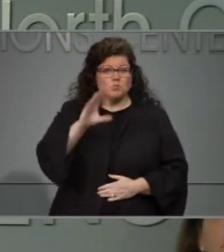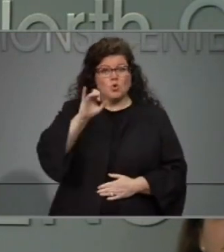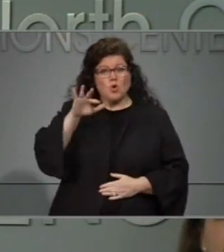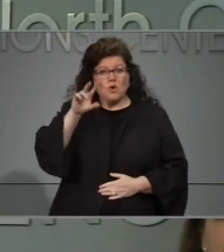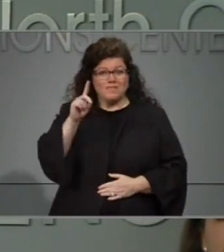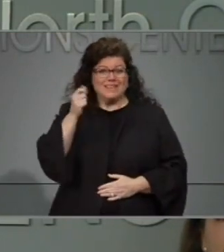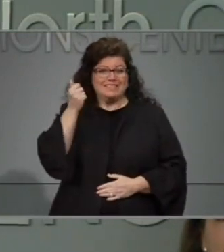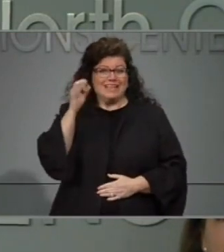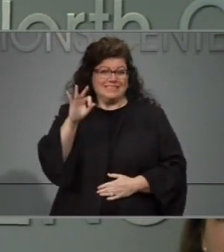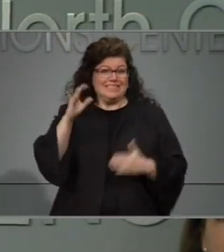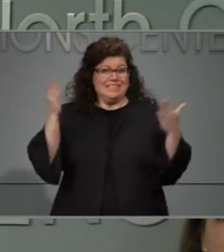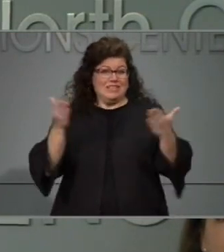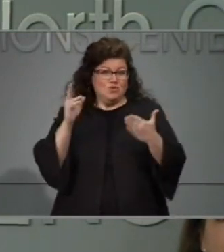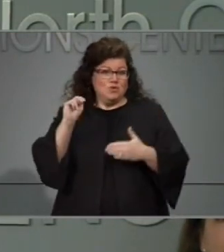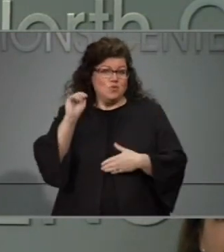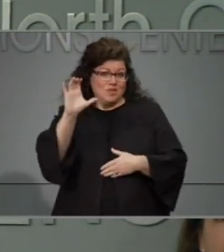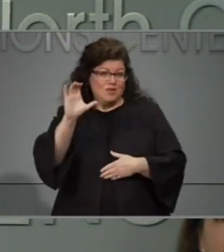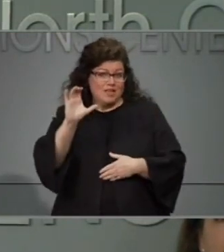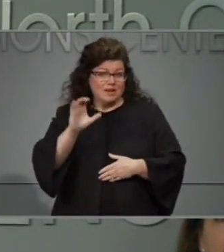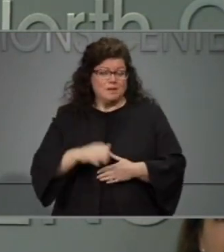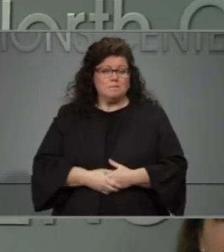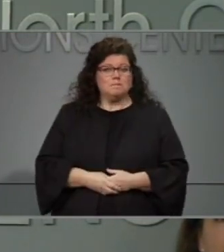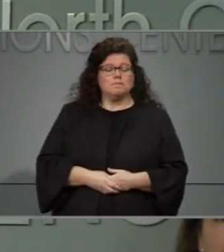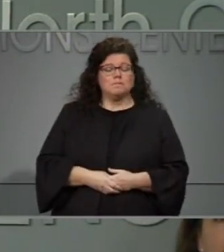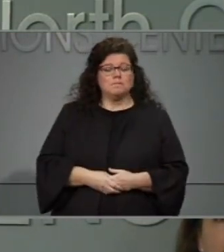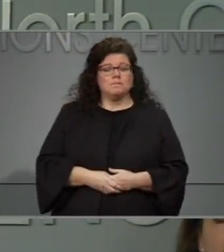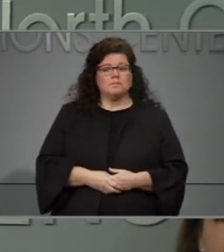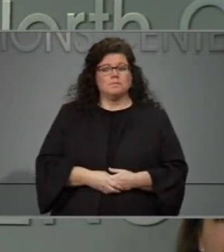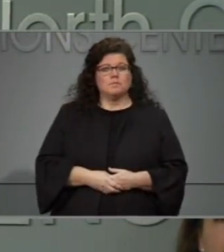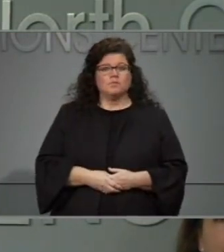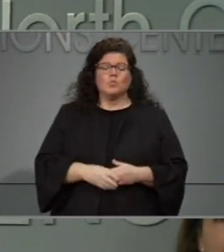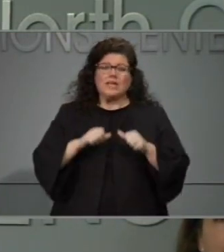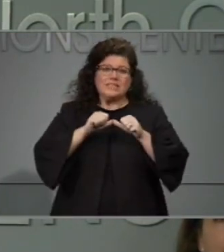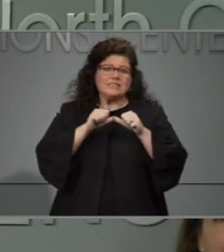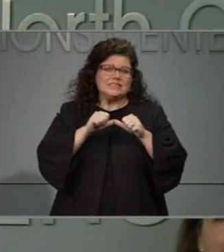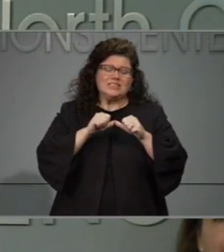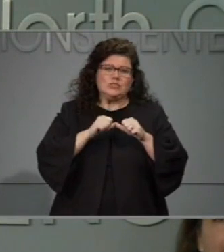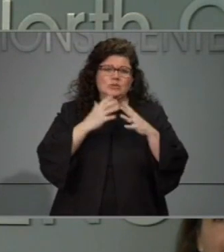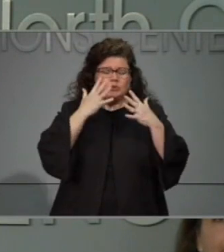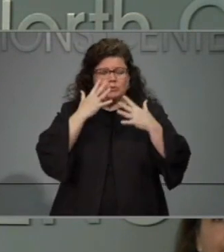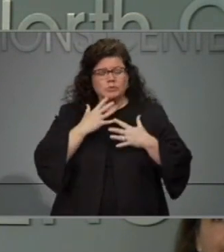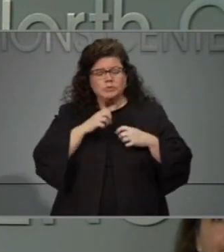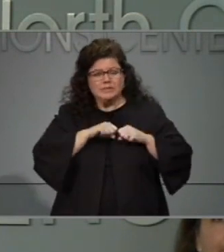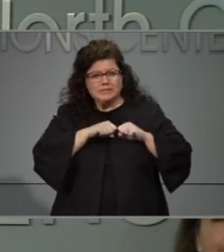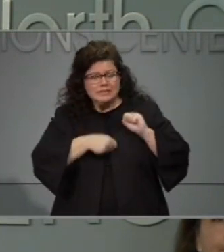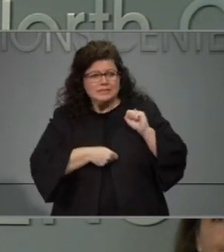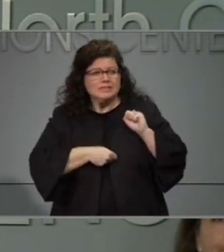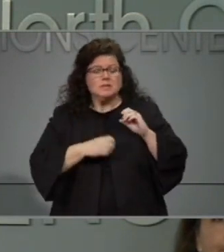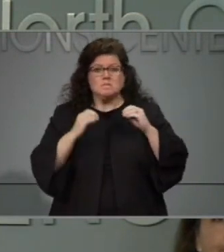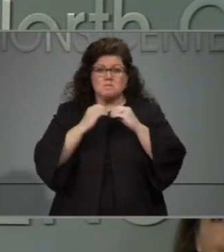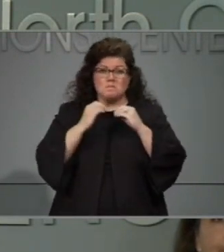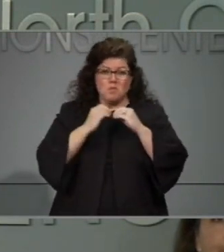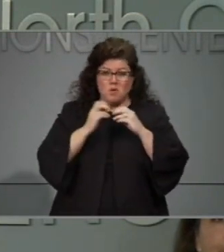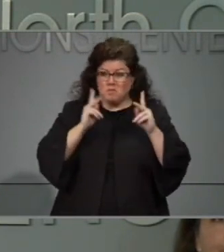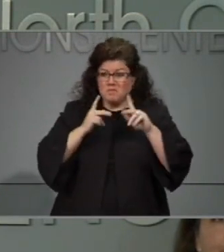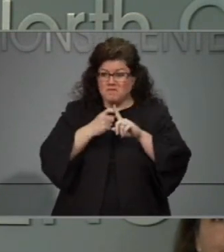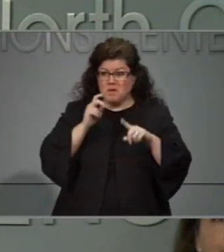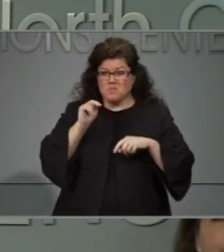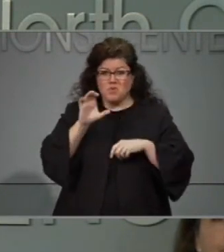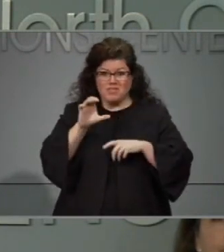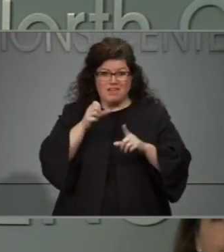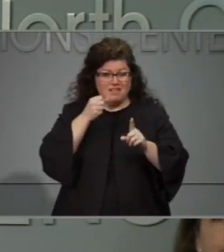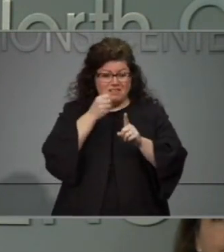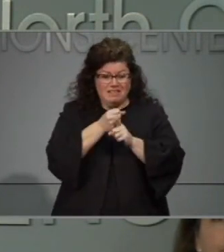North Carolina will be under shelter-in-place orders. Governor Roy Cooper issued the order on Friday after the number of cases continued